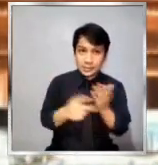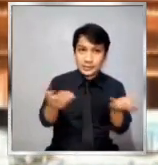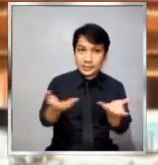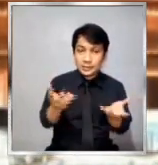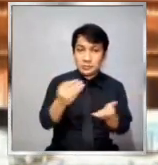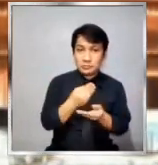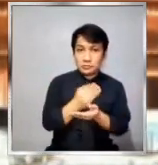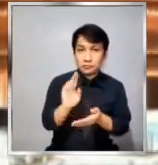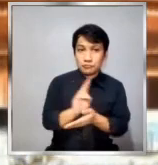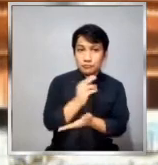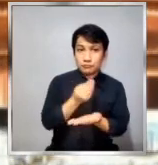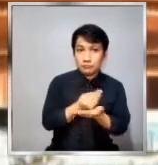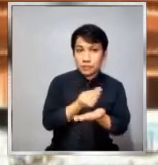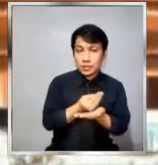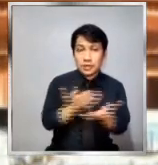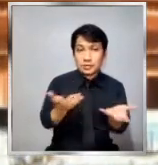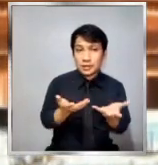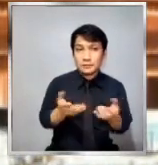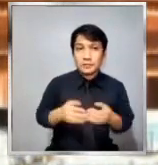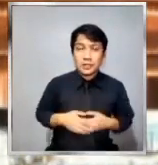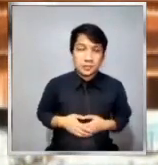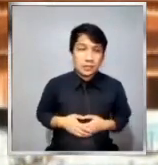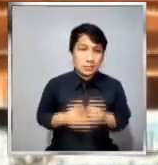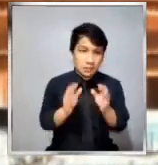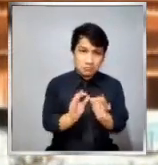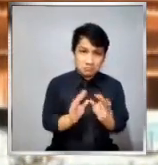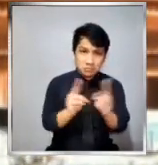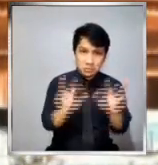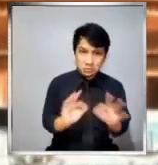at ang importante magkano.